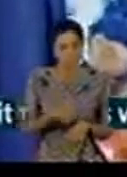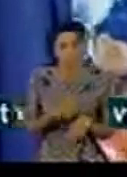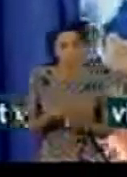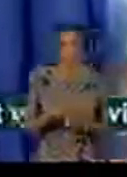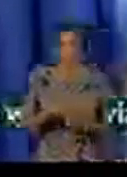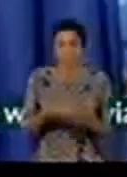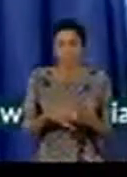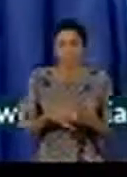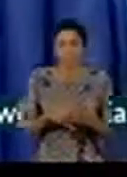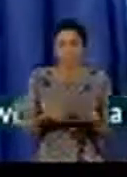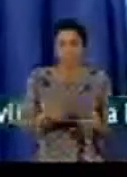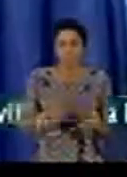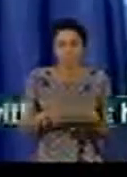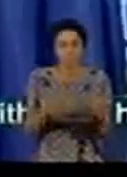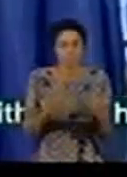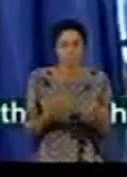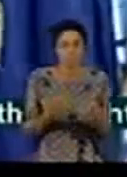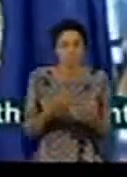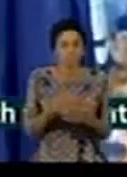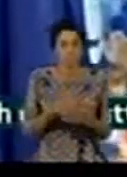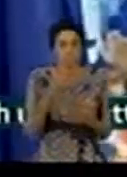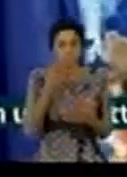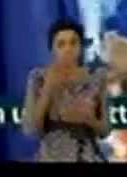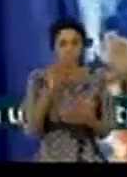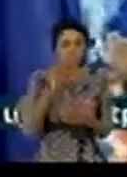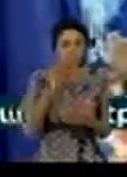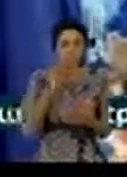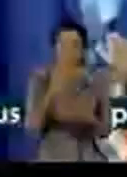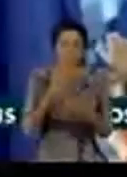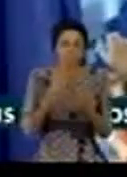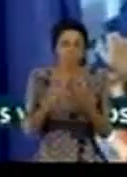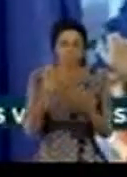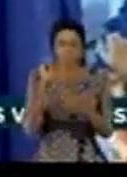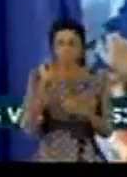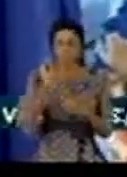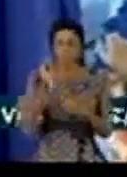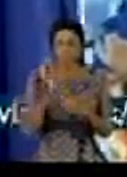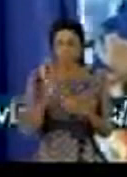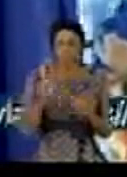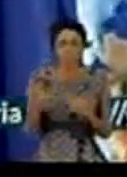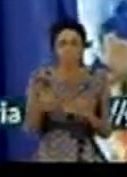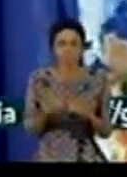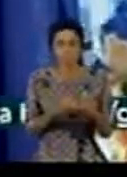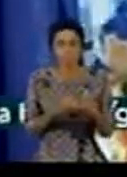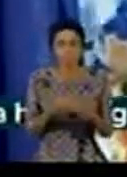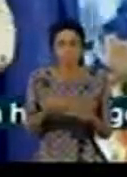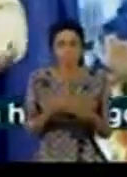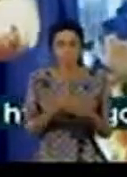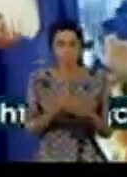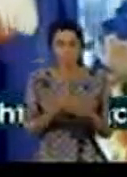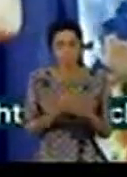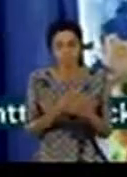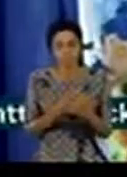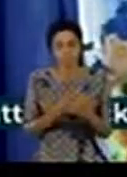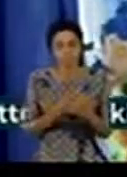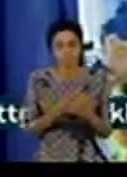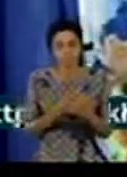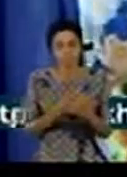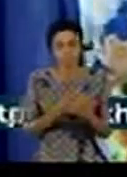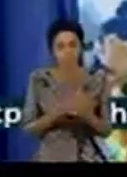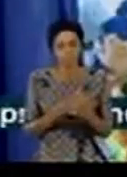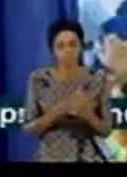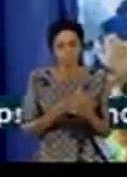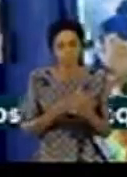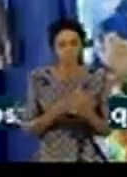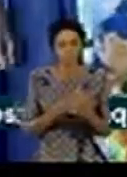that W.F. KUMUYI, the Papa, is coming. And that is where I'm coming from at the same time. By the grace of God, I said, he is coming because of me. I